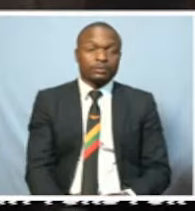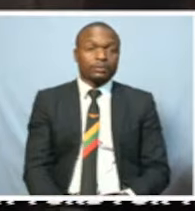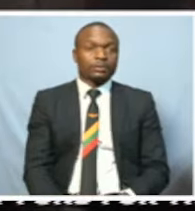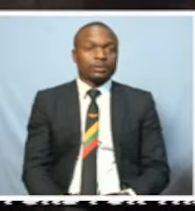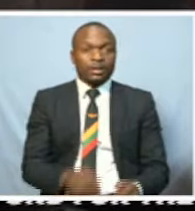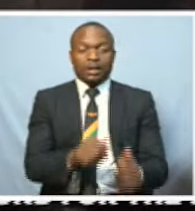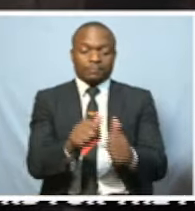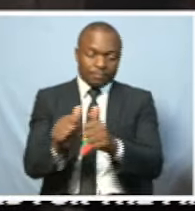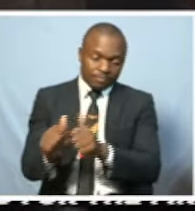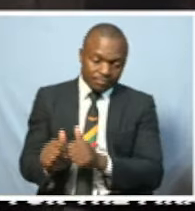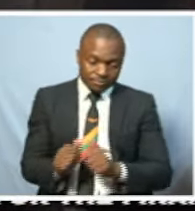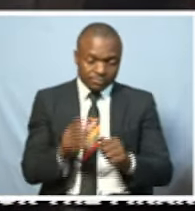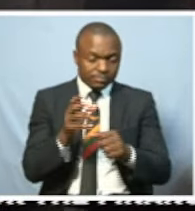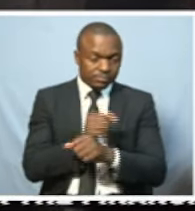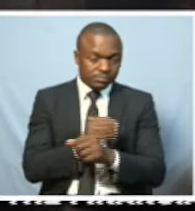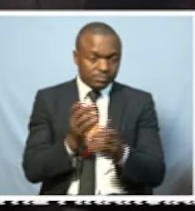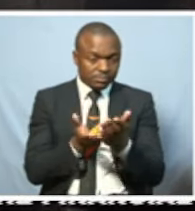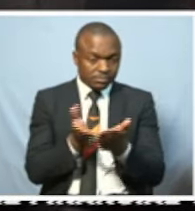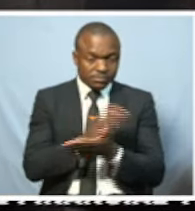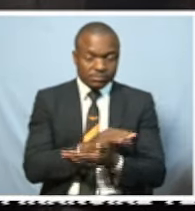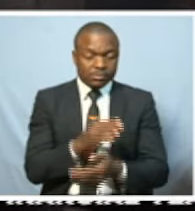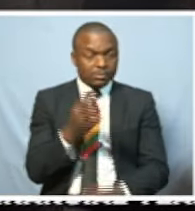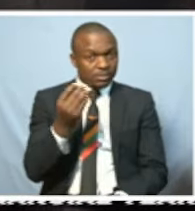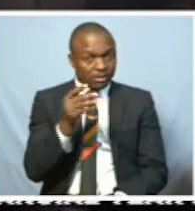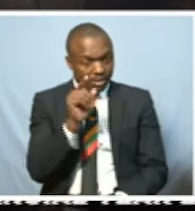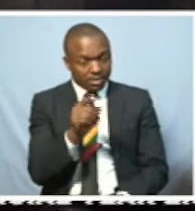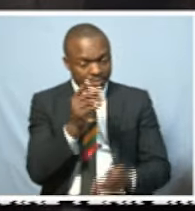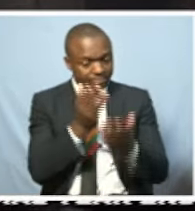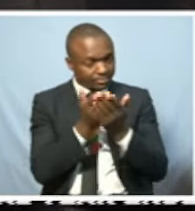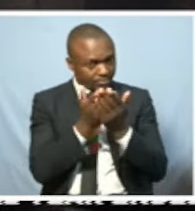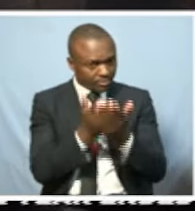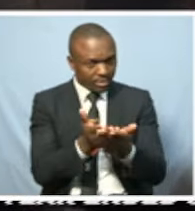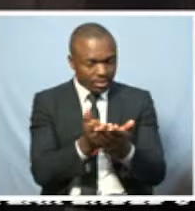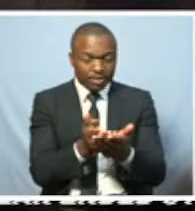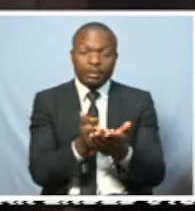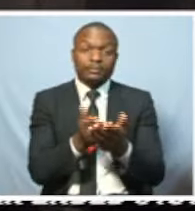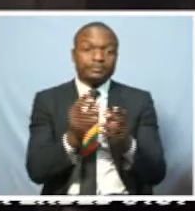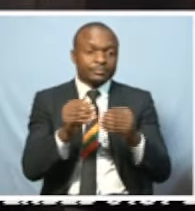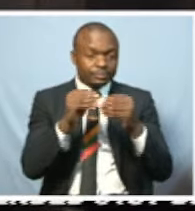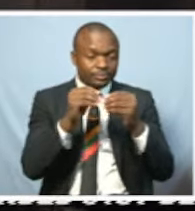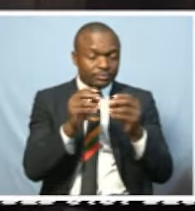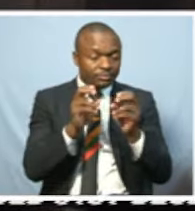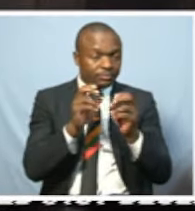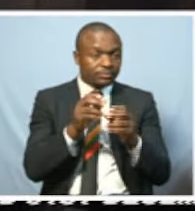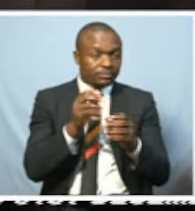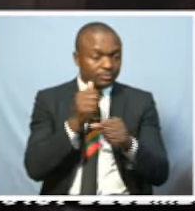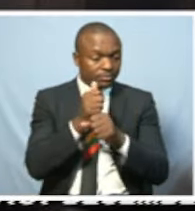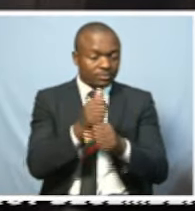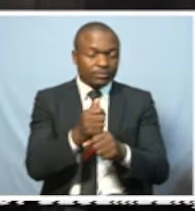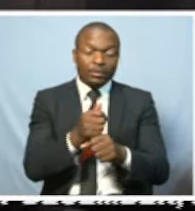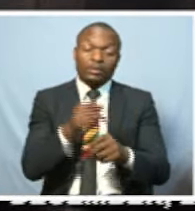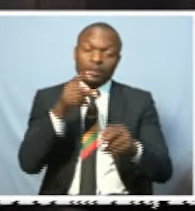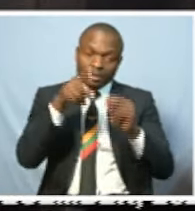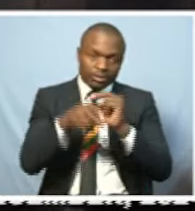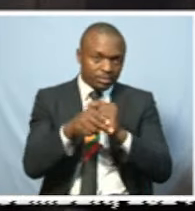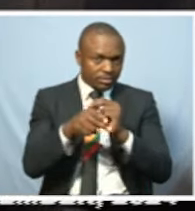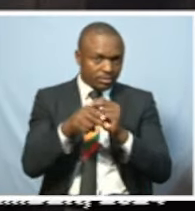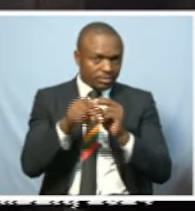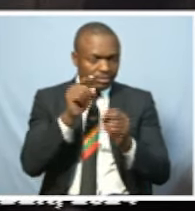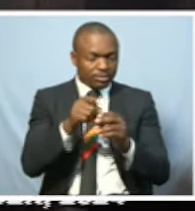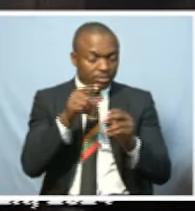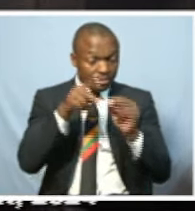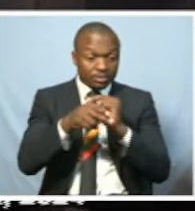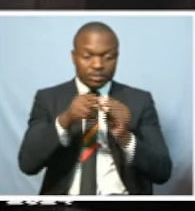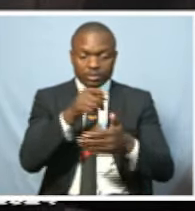action taken on page 14. You have submitted that the award was terminated. What did you